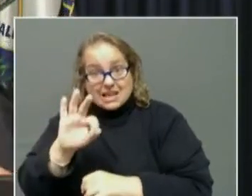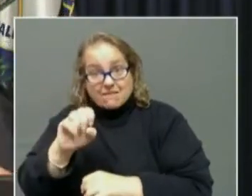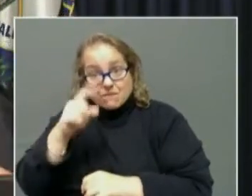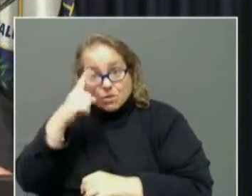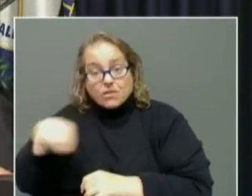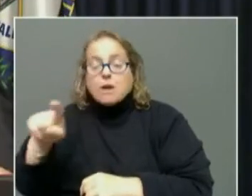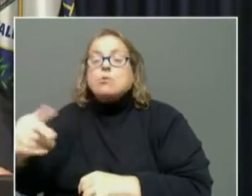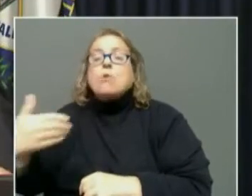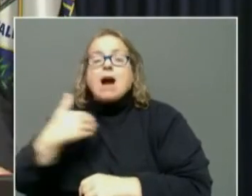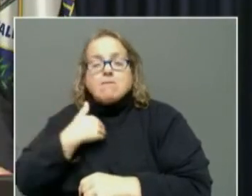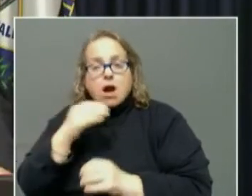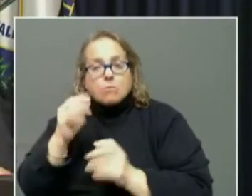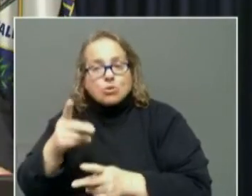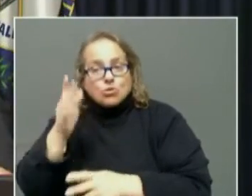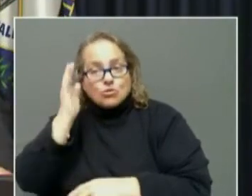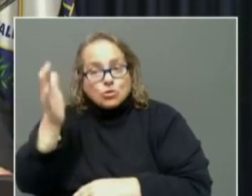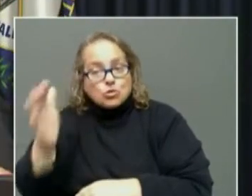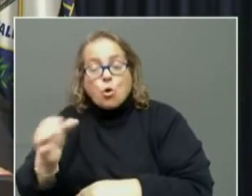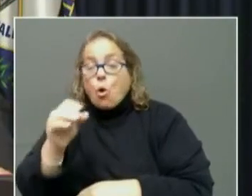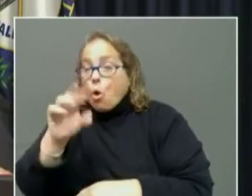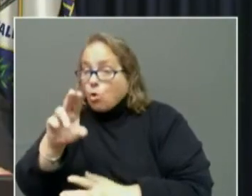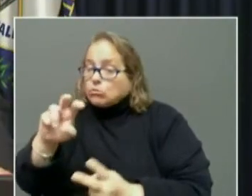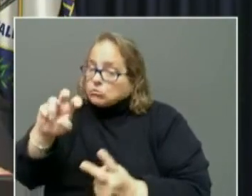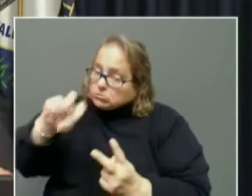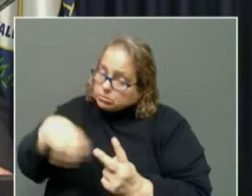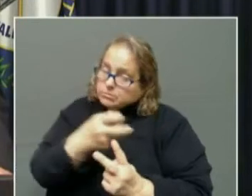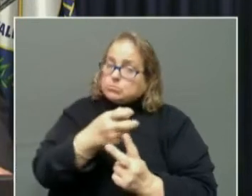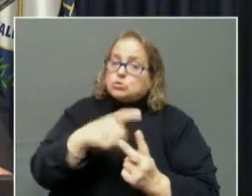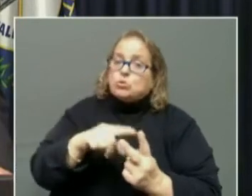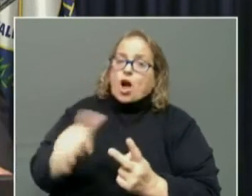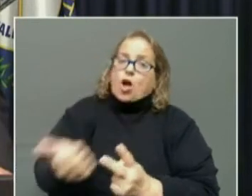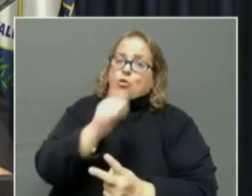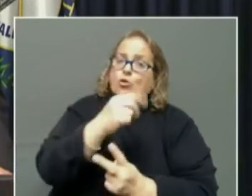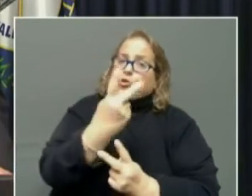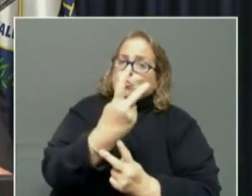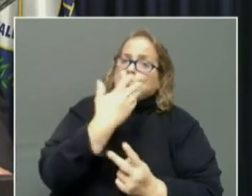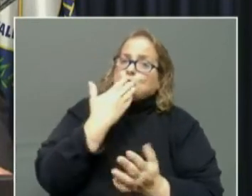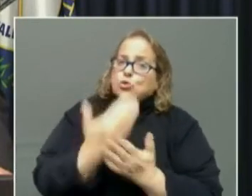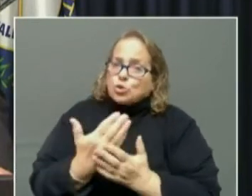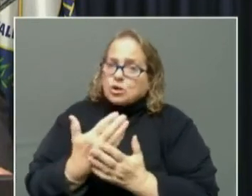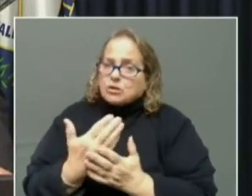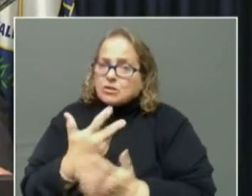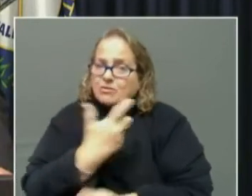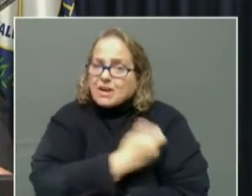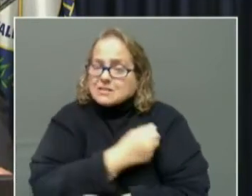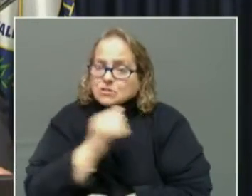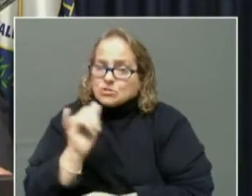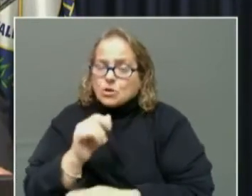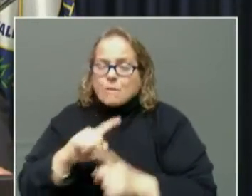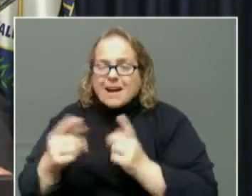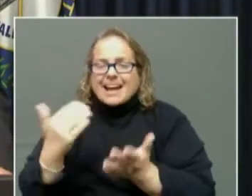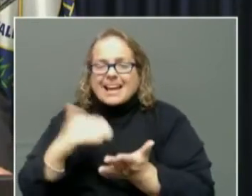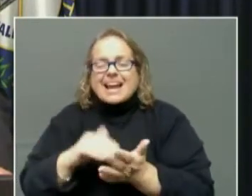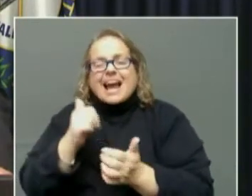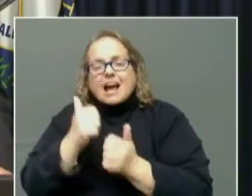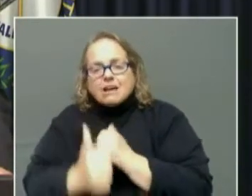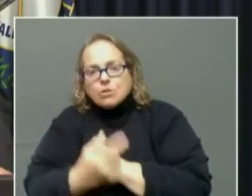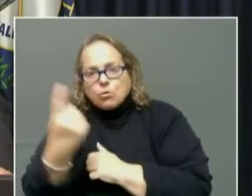opportunity in the future, but otherwise we have these 2 others. Again, we want to make sure we get everybody vaccinated.